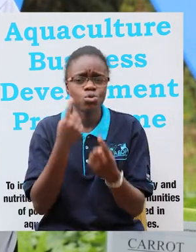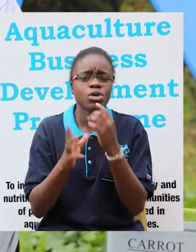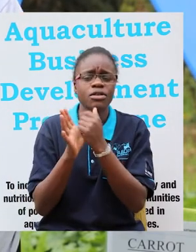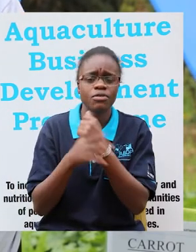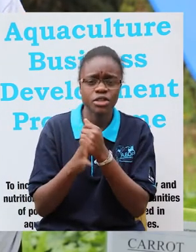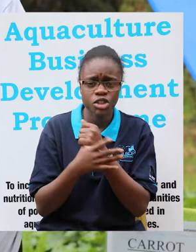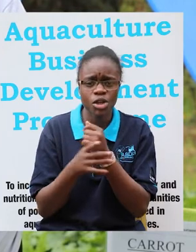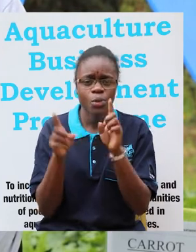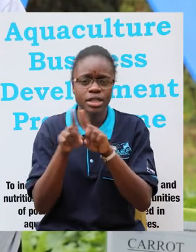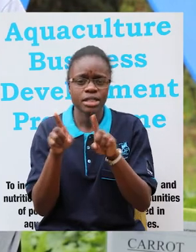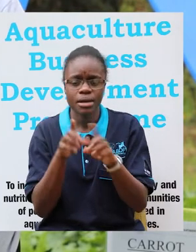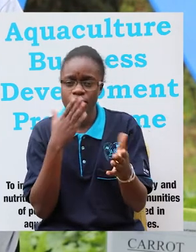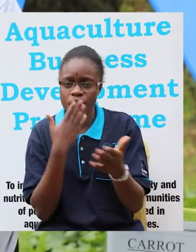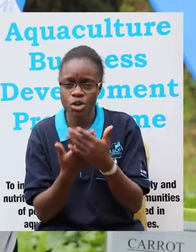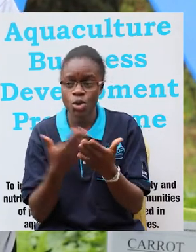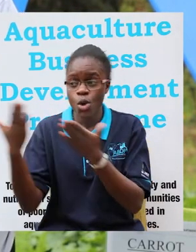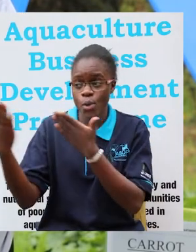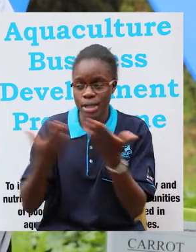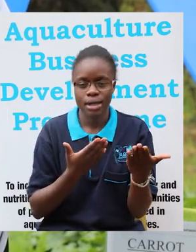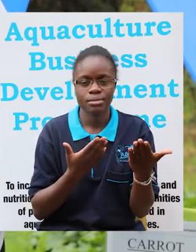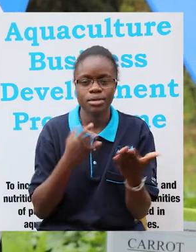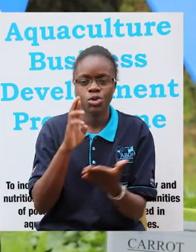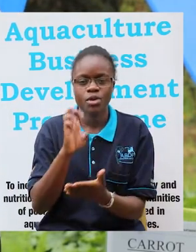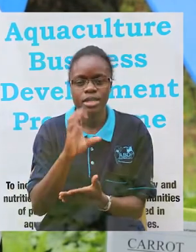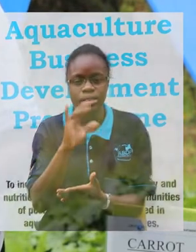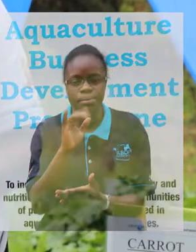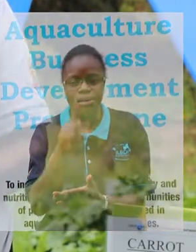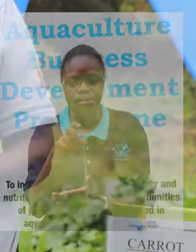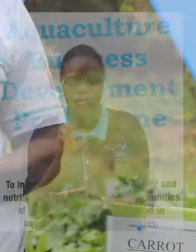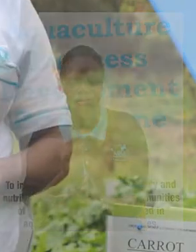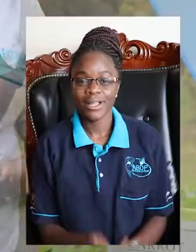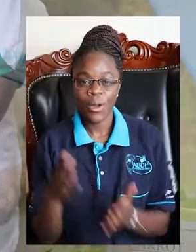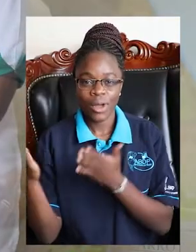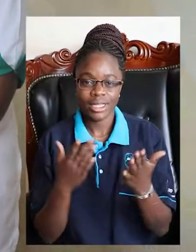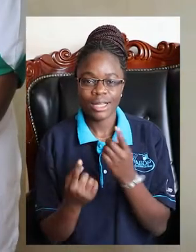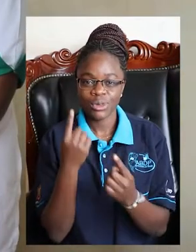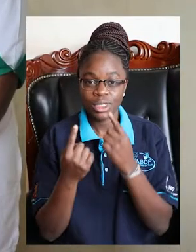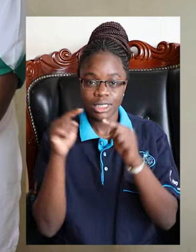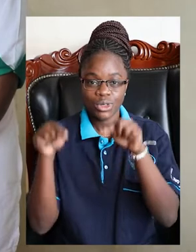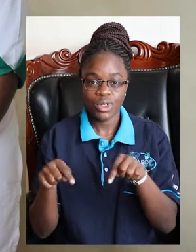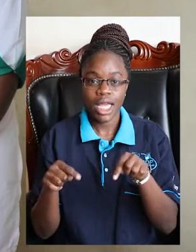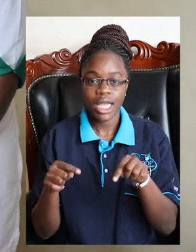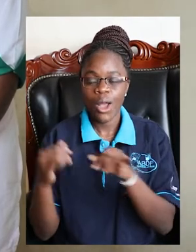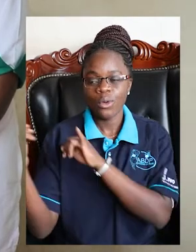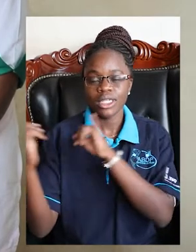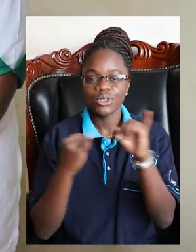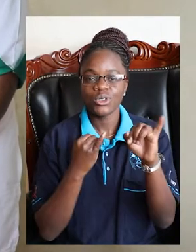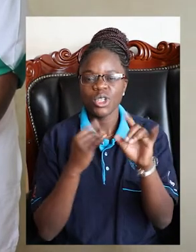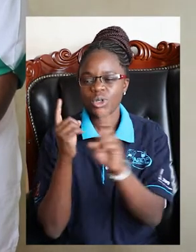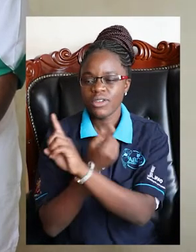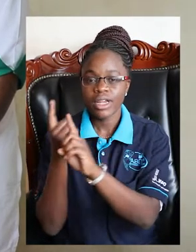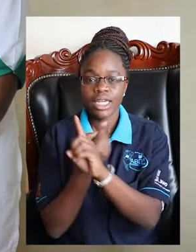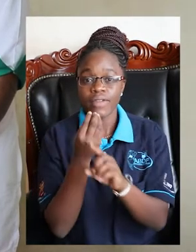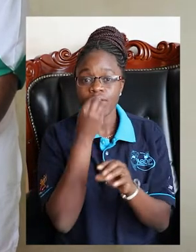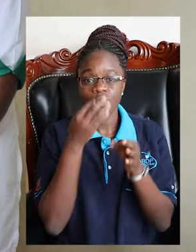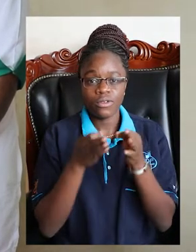fish as the base. Thank you very much and welcome to the recipes. Welcome to our kitchen as we introduce you to